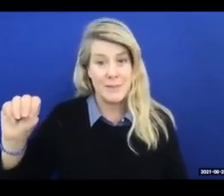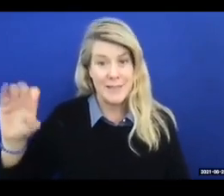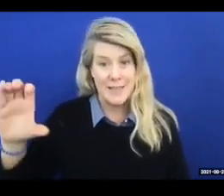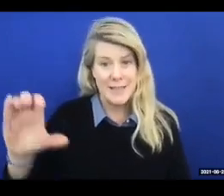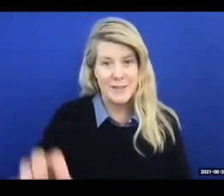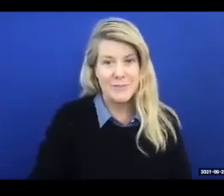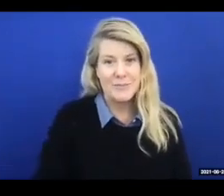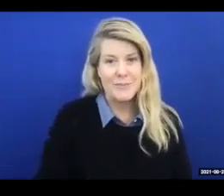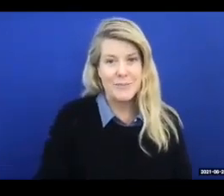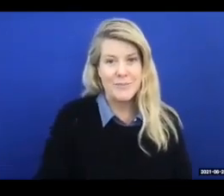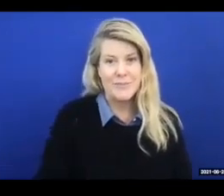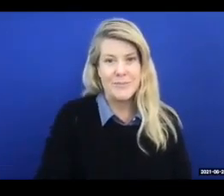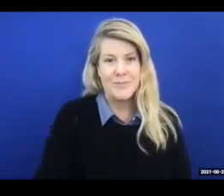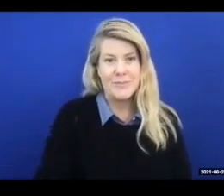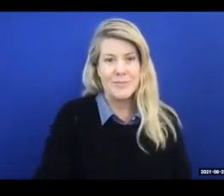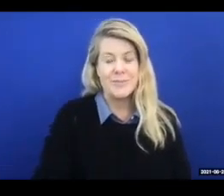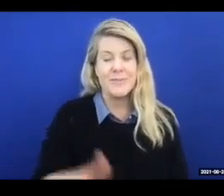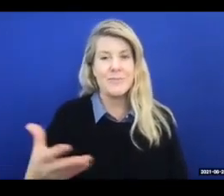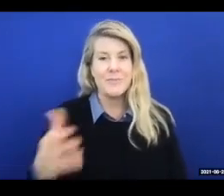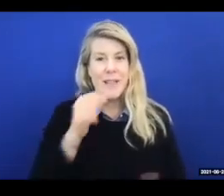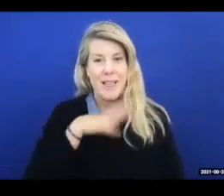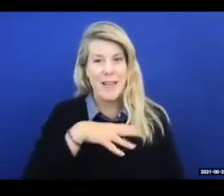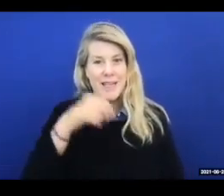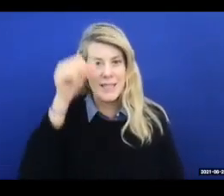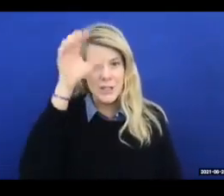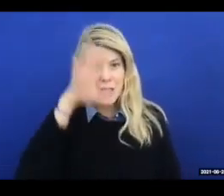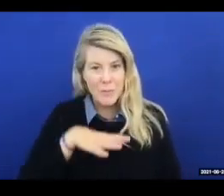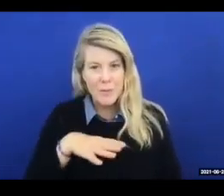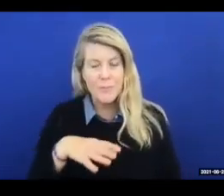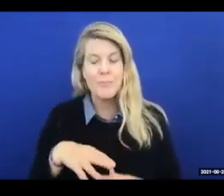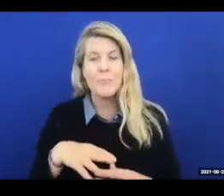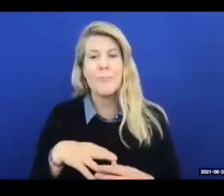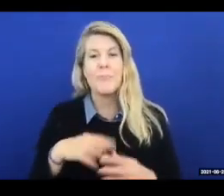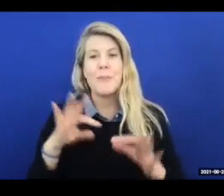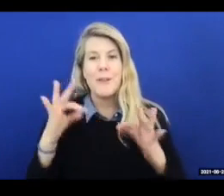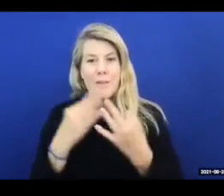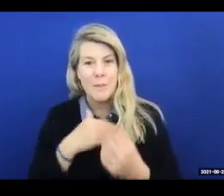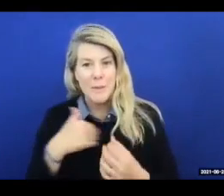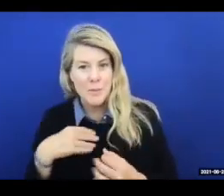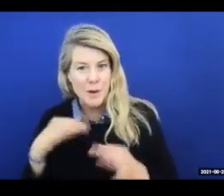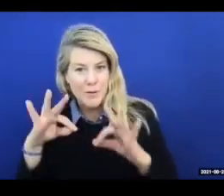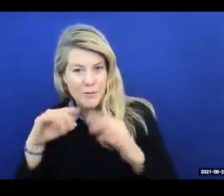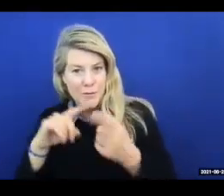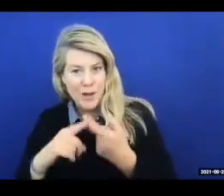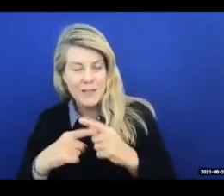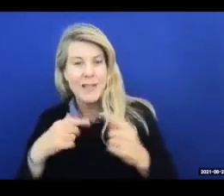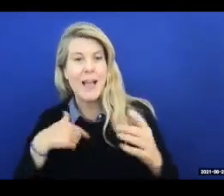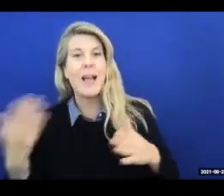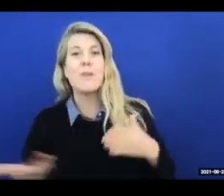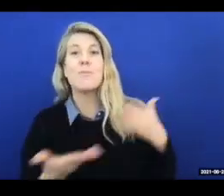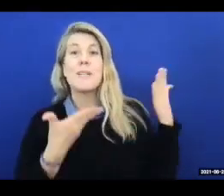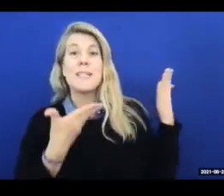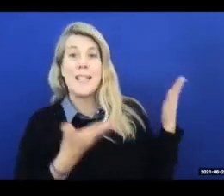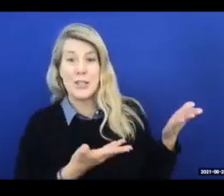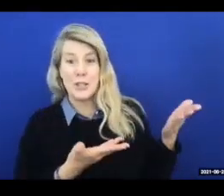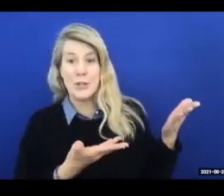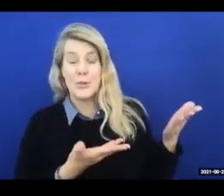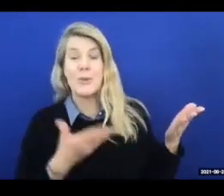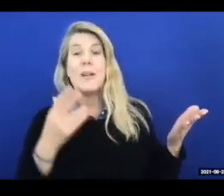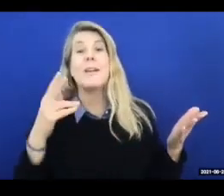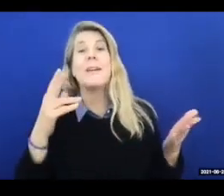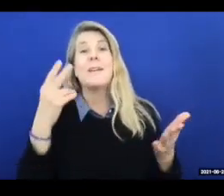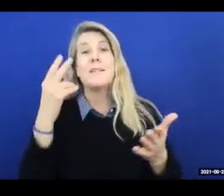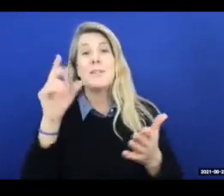SMC. Ladies and gentlemen, family members and friends, I present to you the